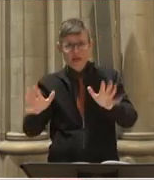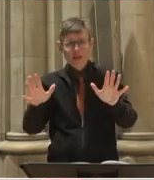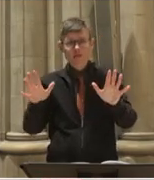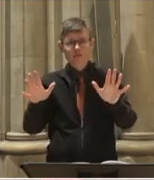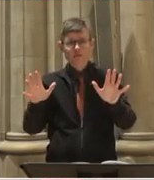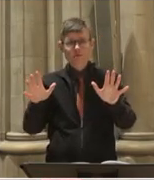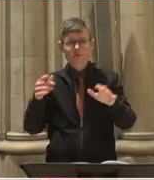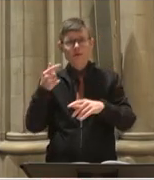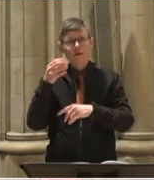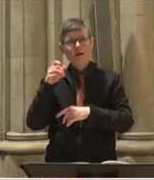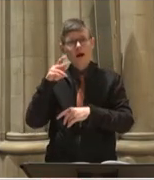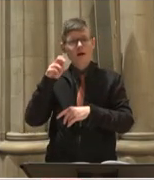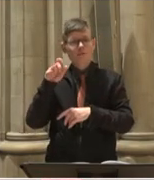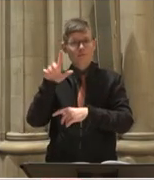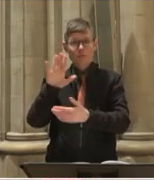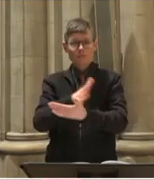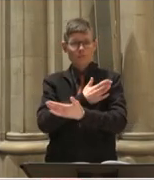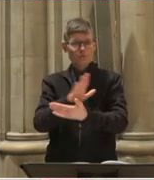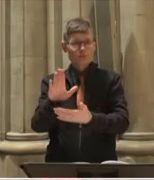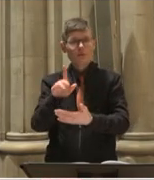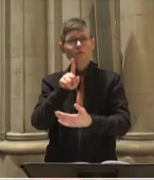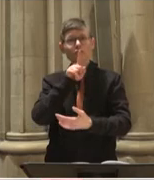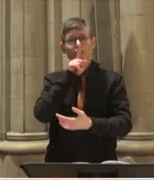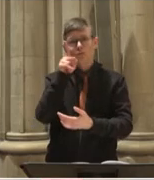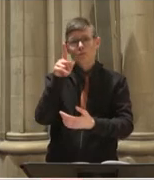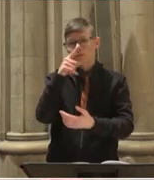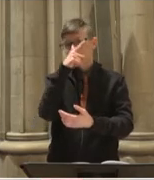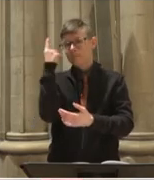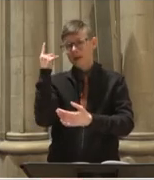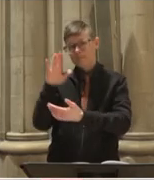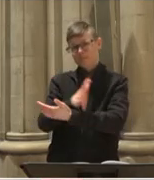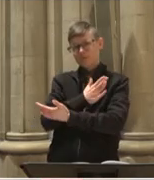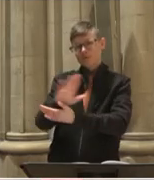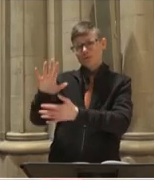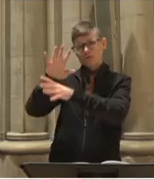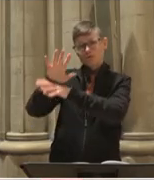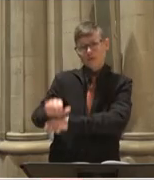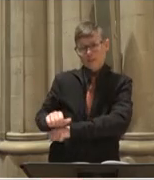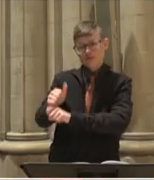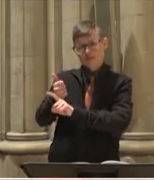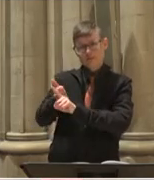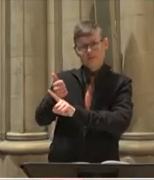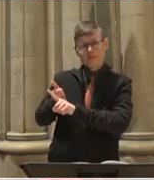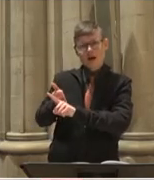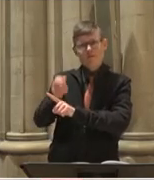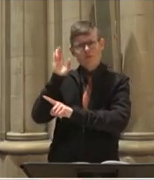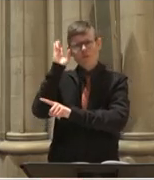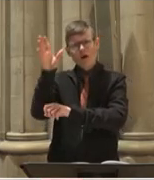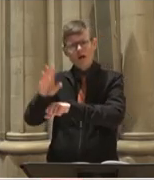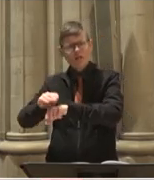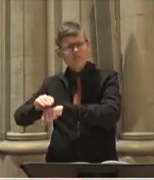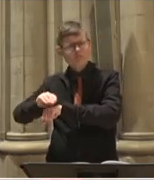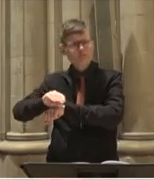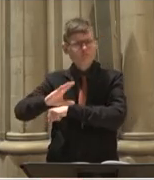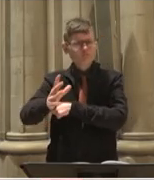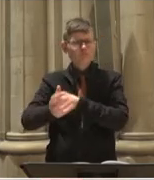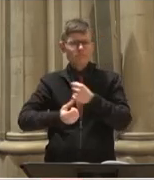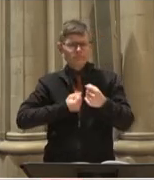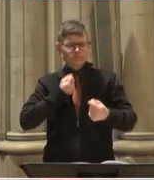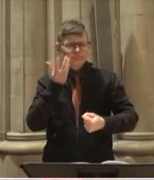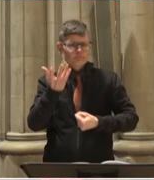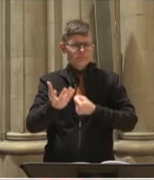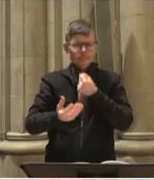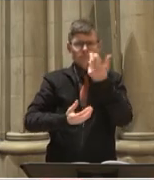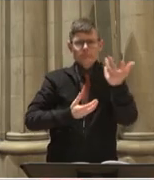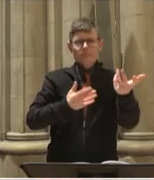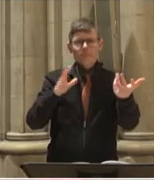music, true to the black musical tradition itself, speaks to black people's vision